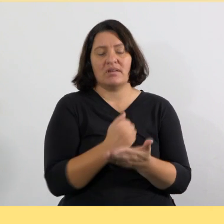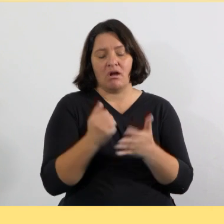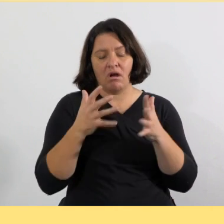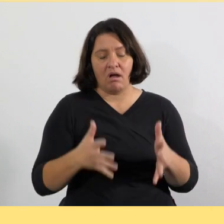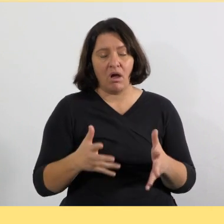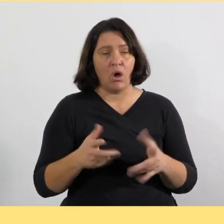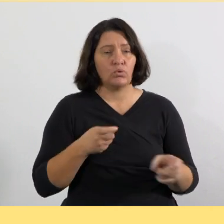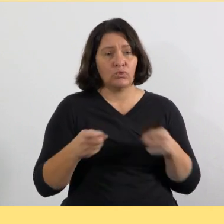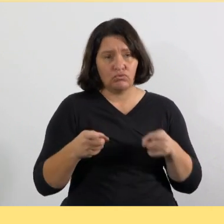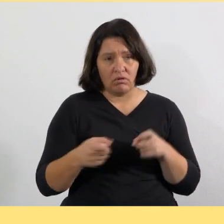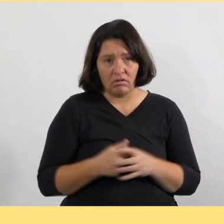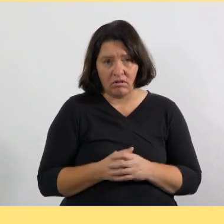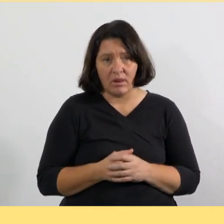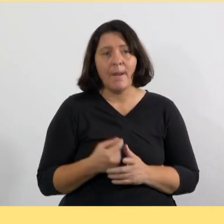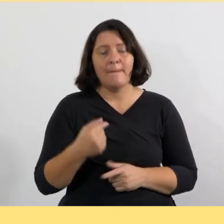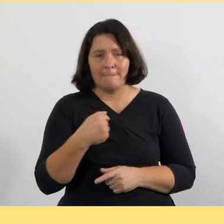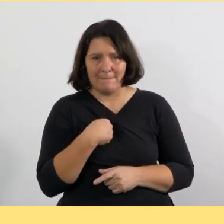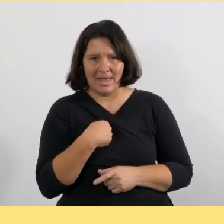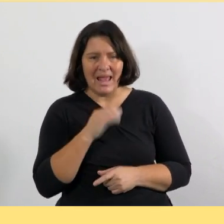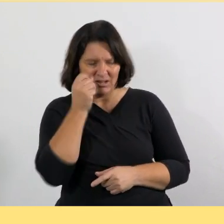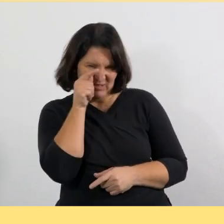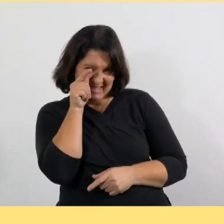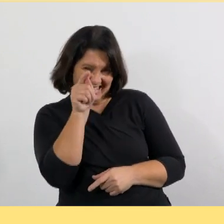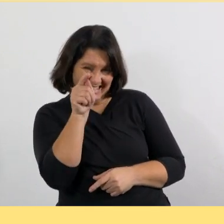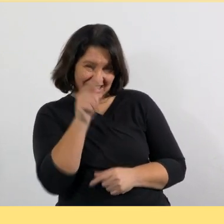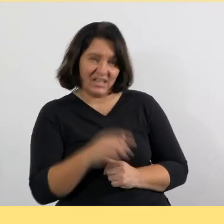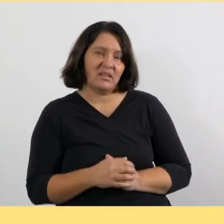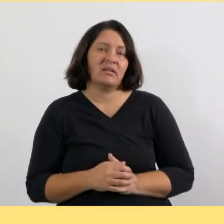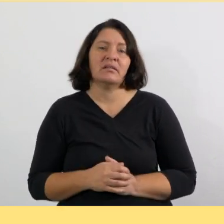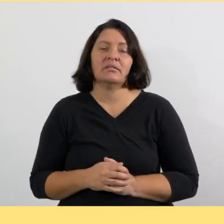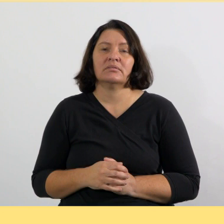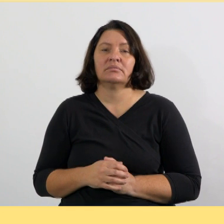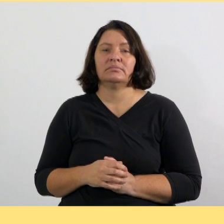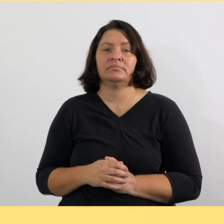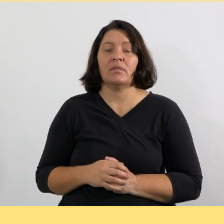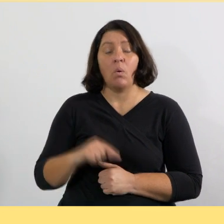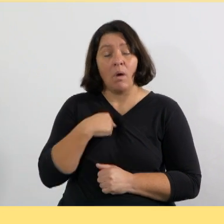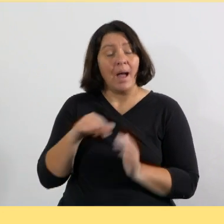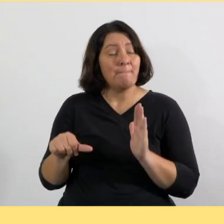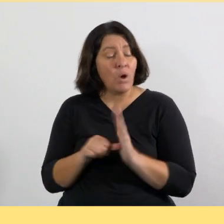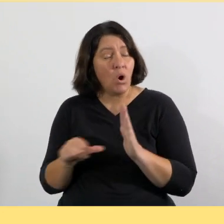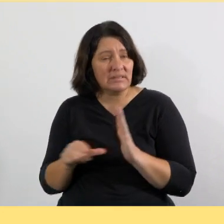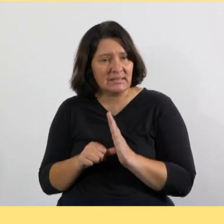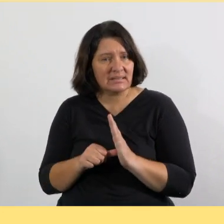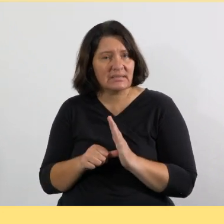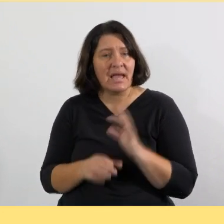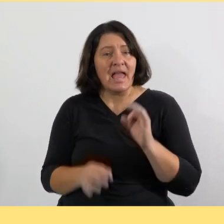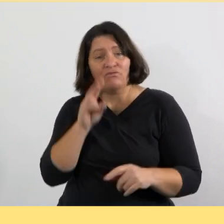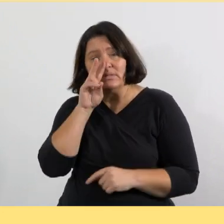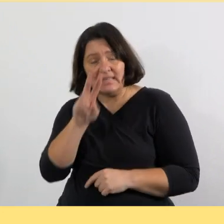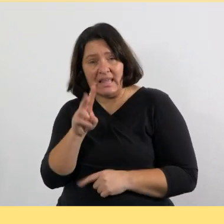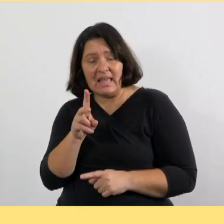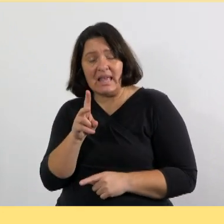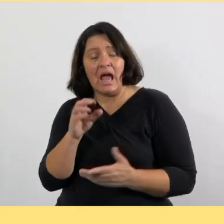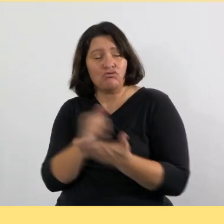creditors control. That is where I'm much interested in. And it is very important. The moment you